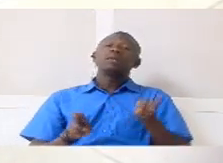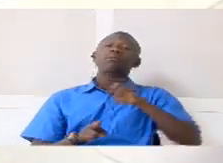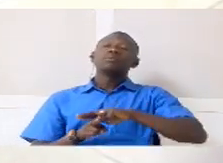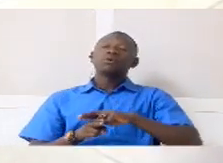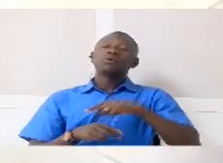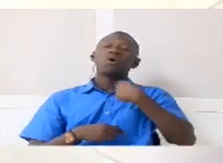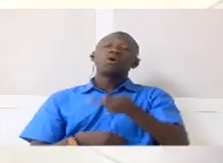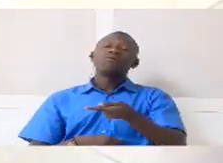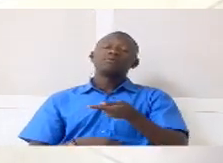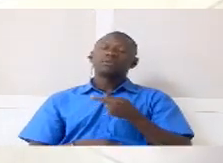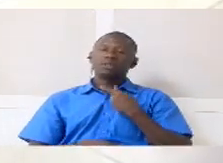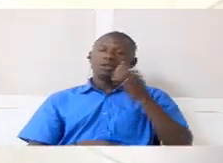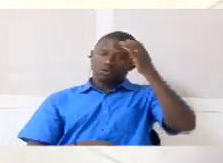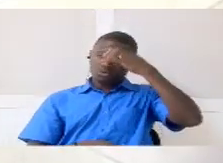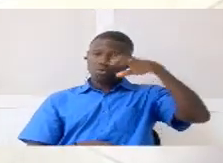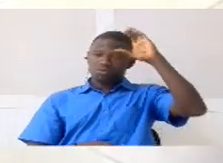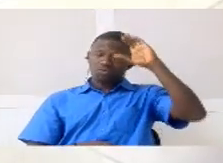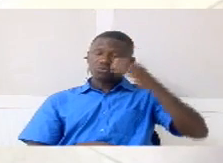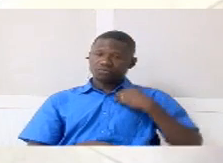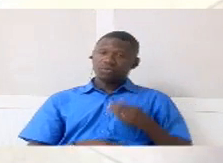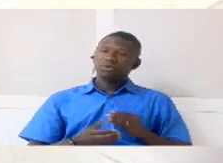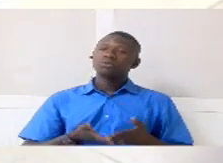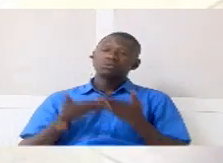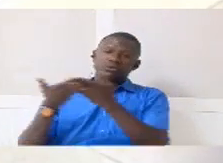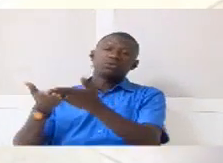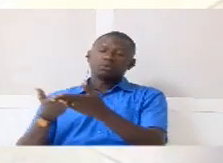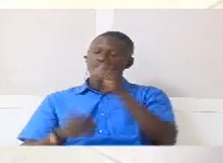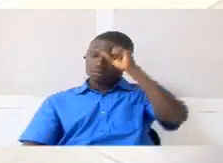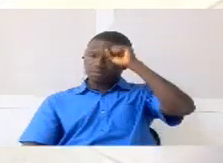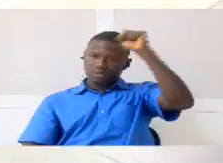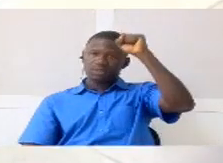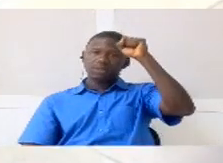the Commission for transmittal to the President.